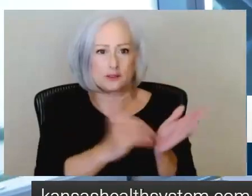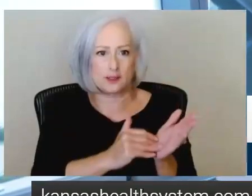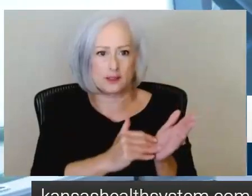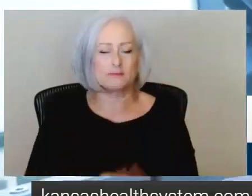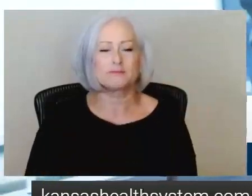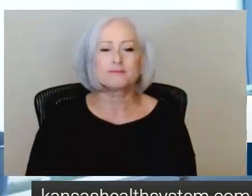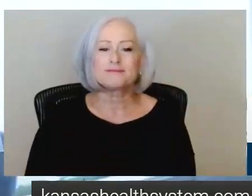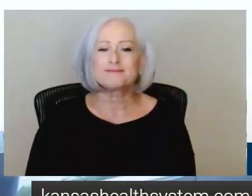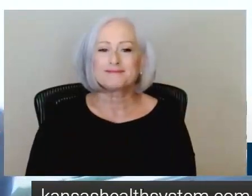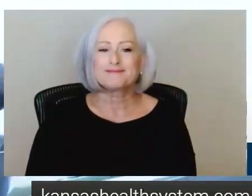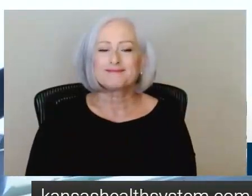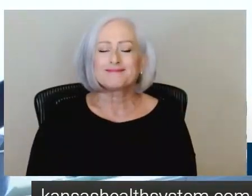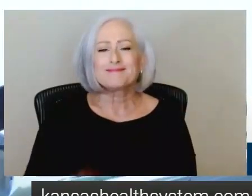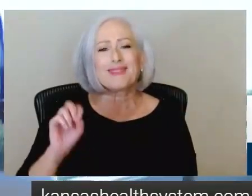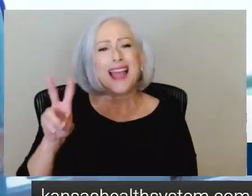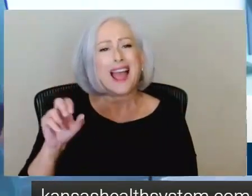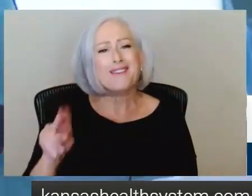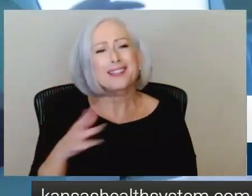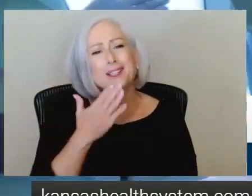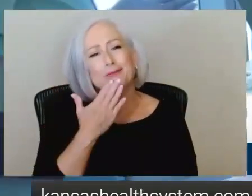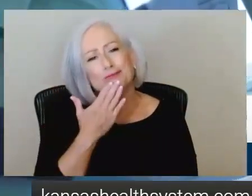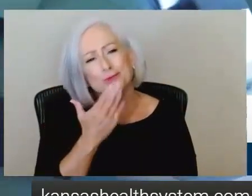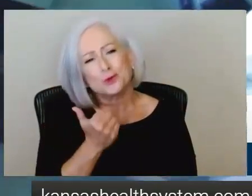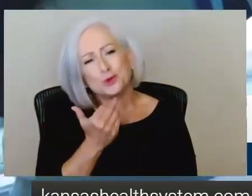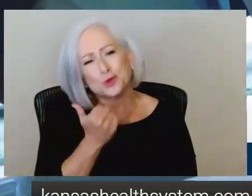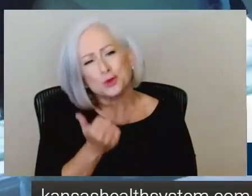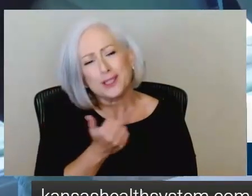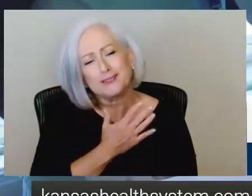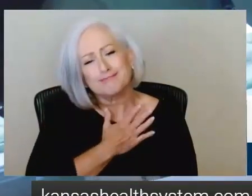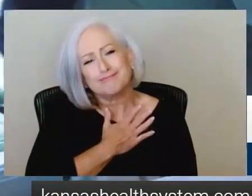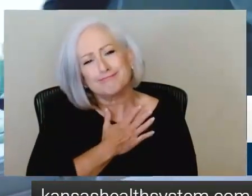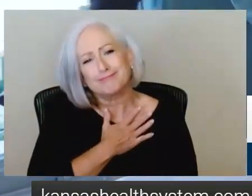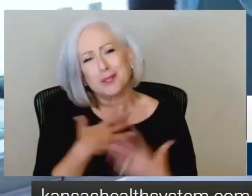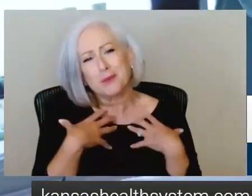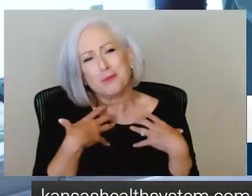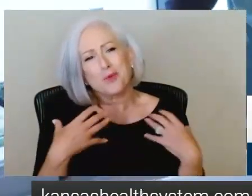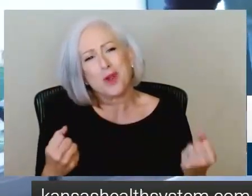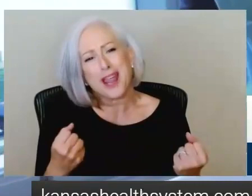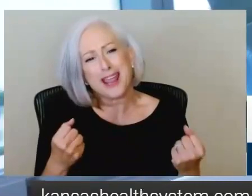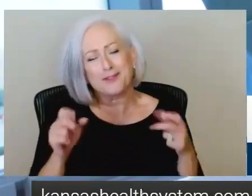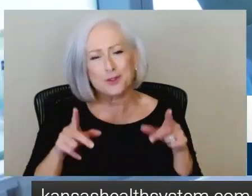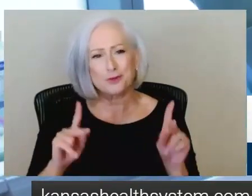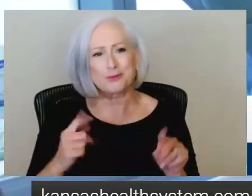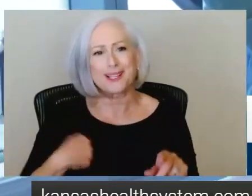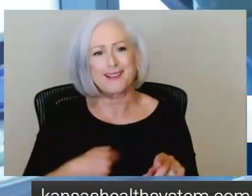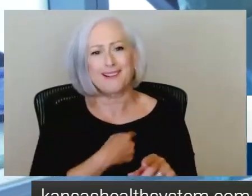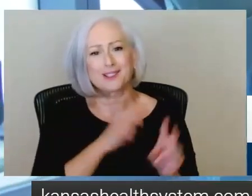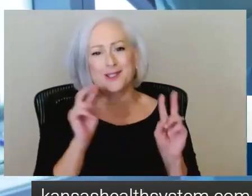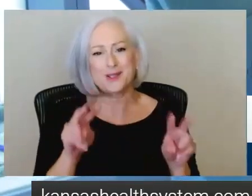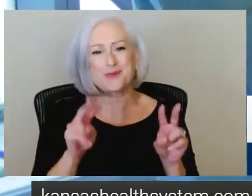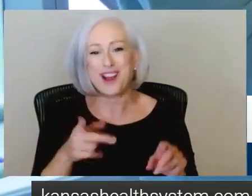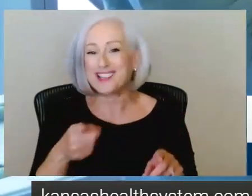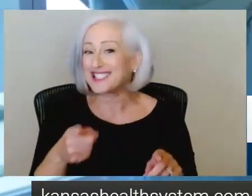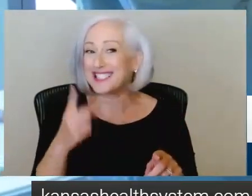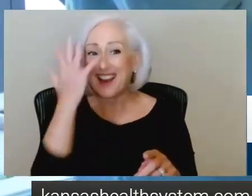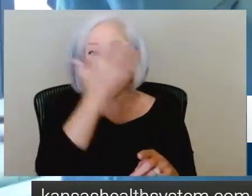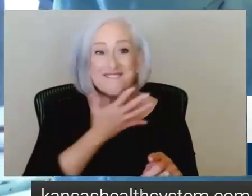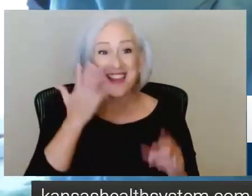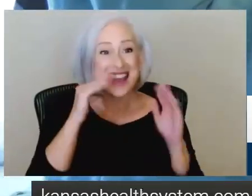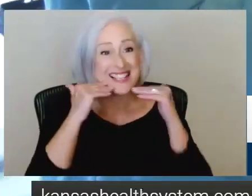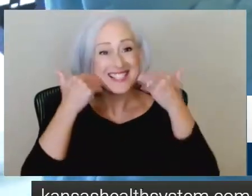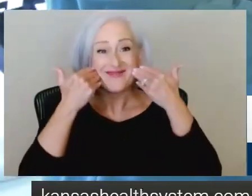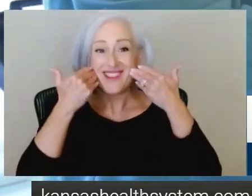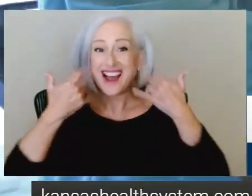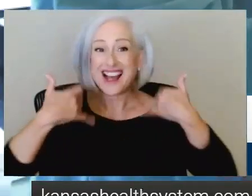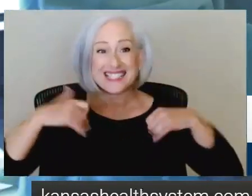Evelyn is so sweet and so brave to let us in, and she's still got a smile on her face. I don't